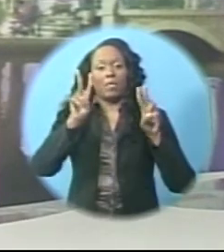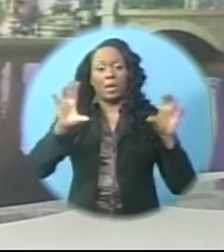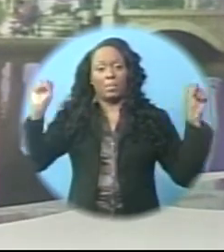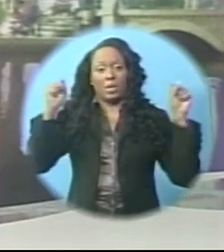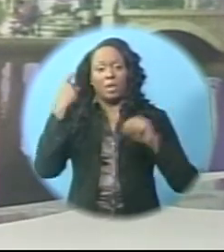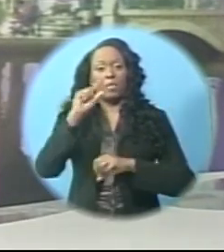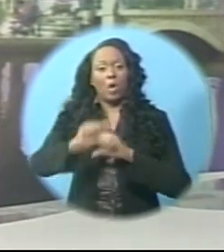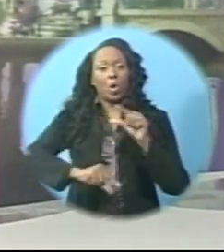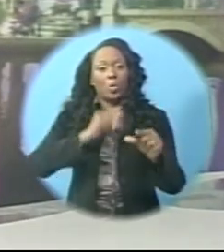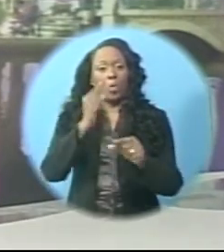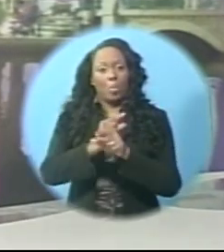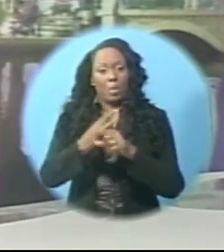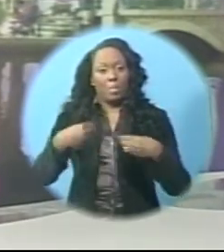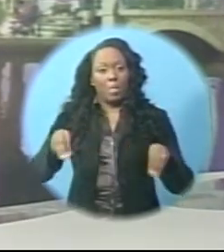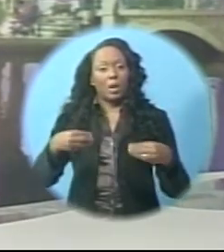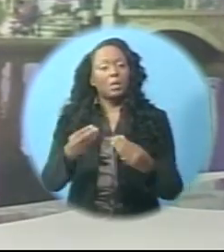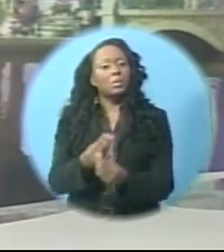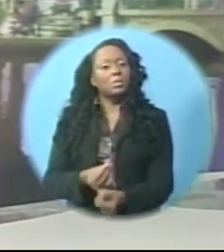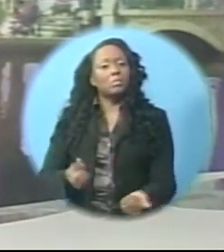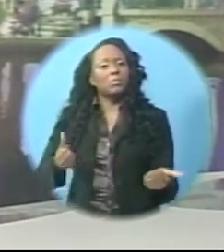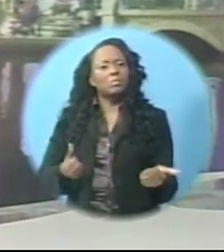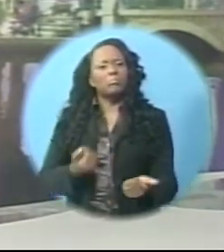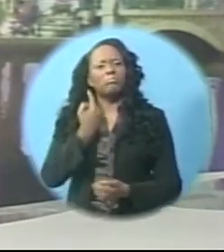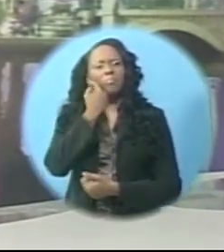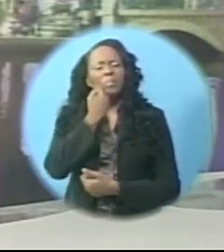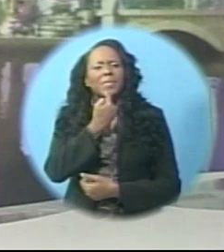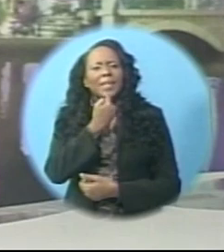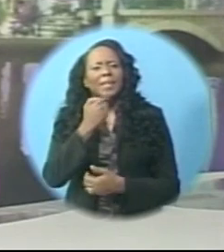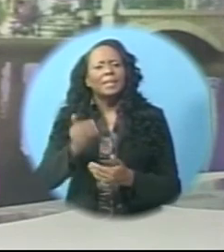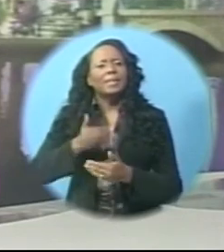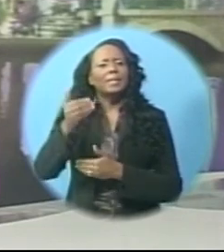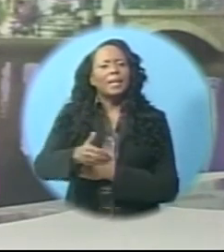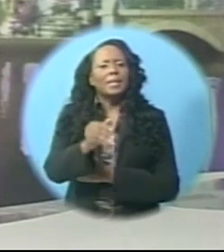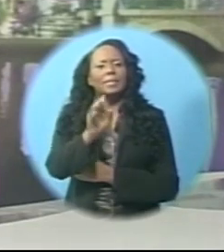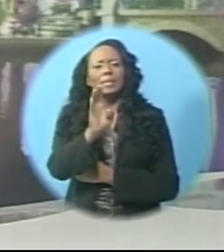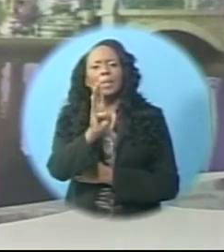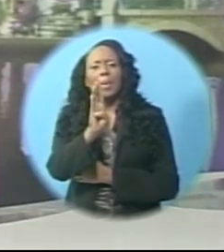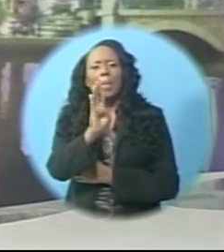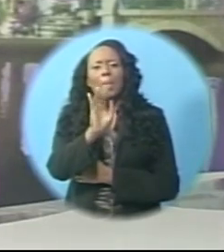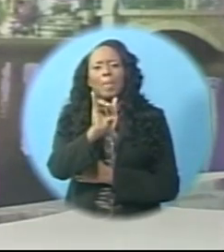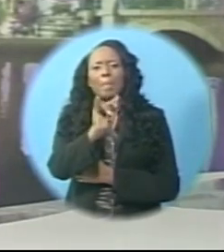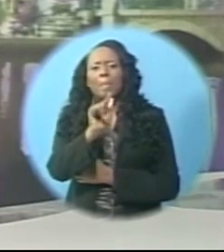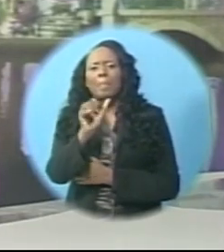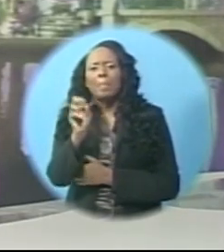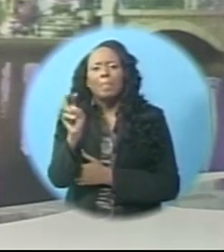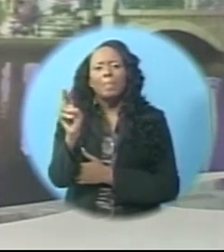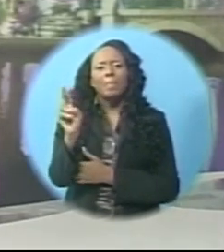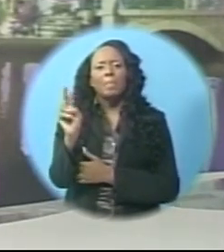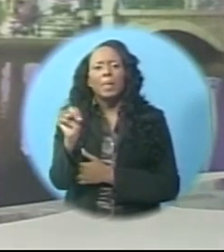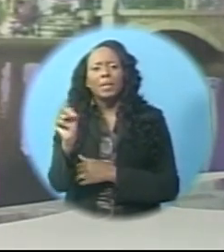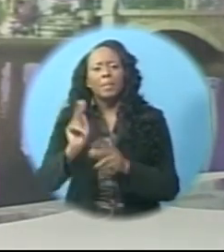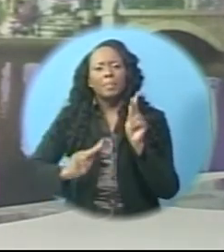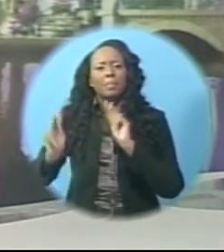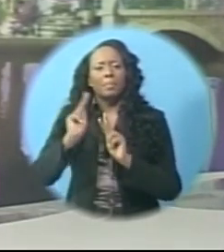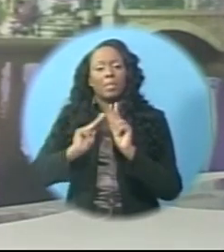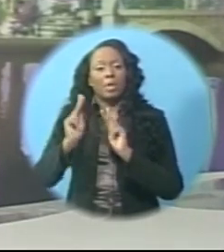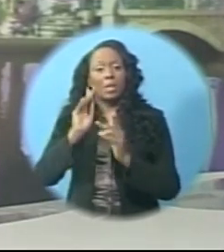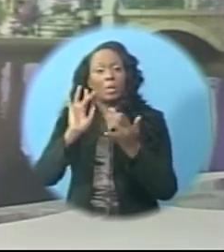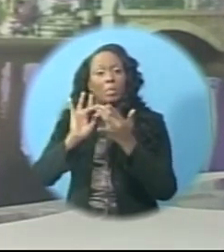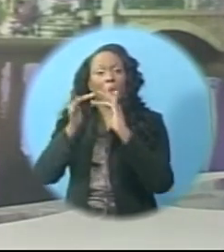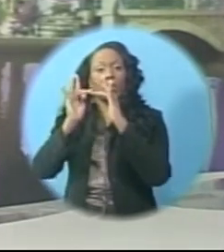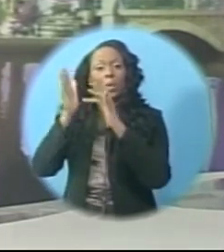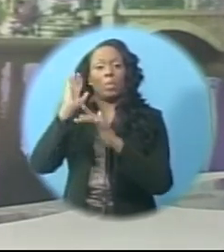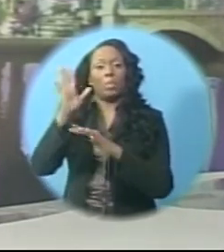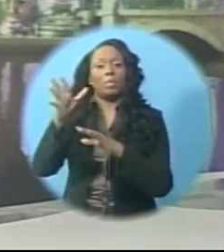now. Facebook's Vice President of Global Marketing Solutions, Carolyn Everson, recently said that the next billion people to get online